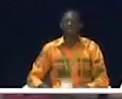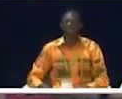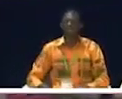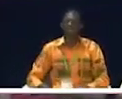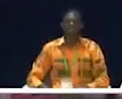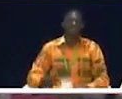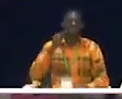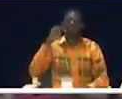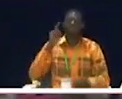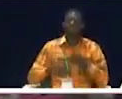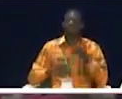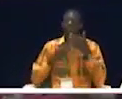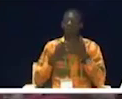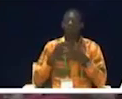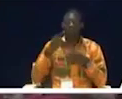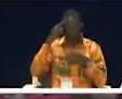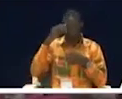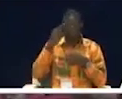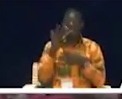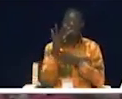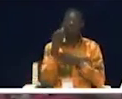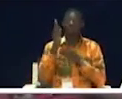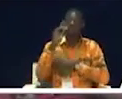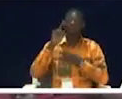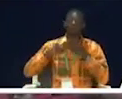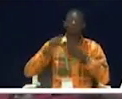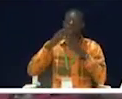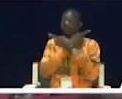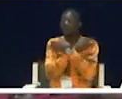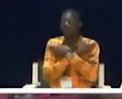You need to wait for the hand to rest upon your head.